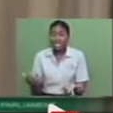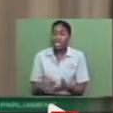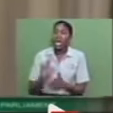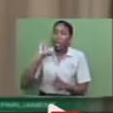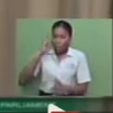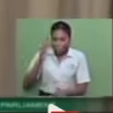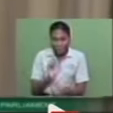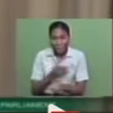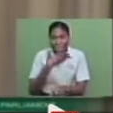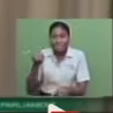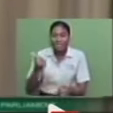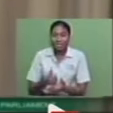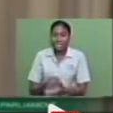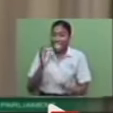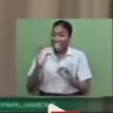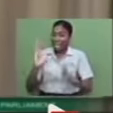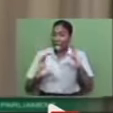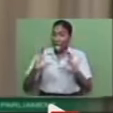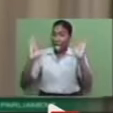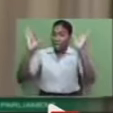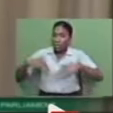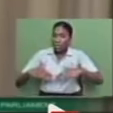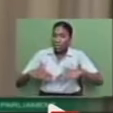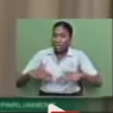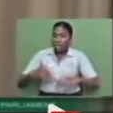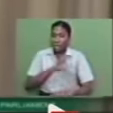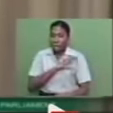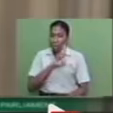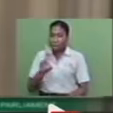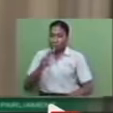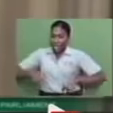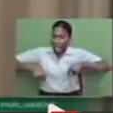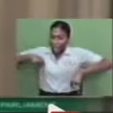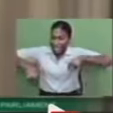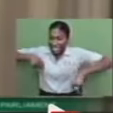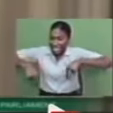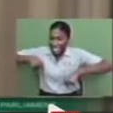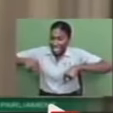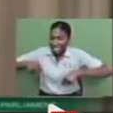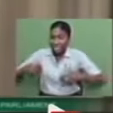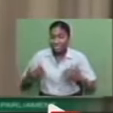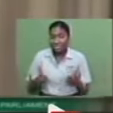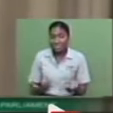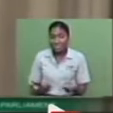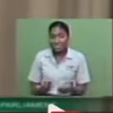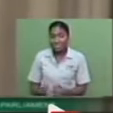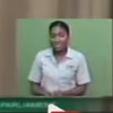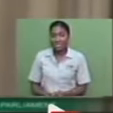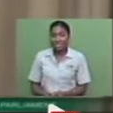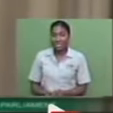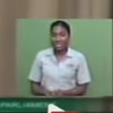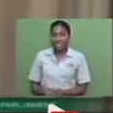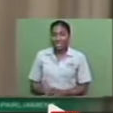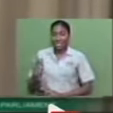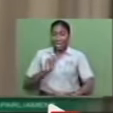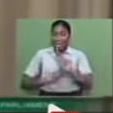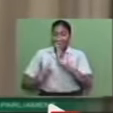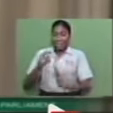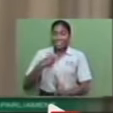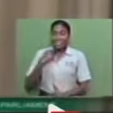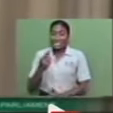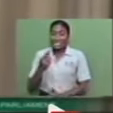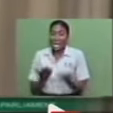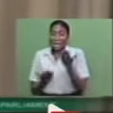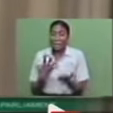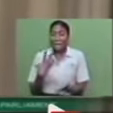Bicycle? I saw a guy saying now maybe motorcycles might get more sales because people can't buy cars as before,